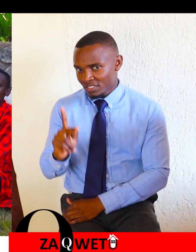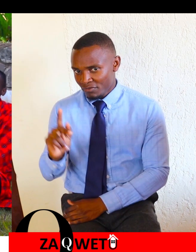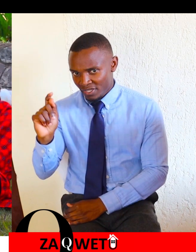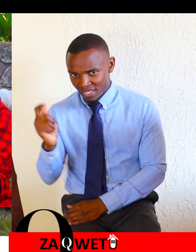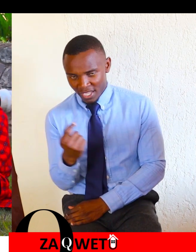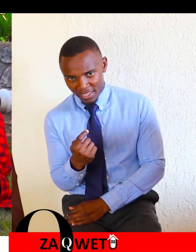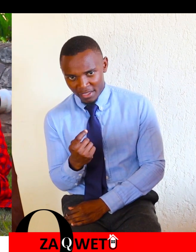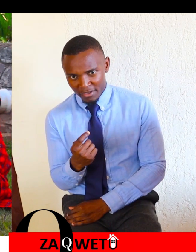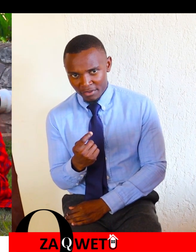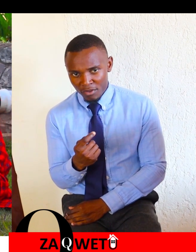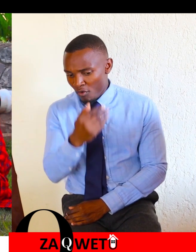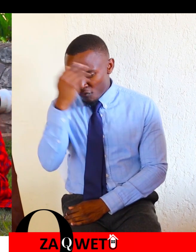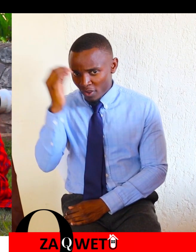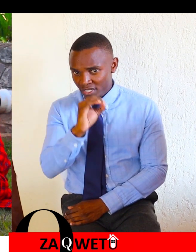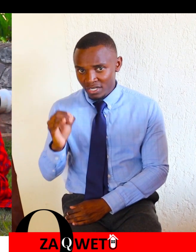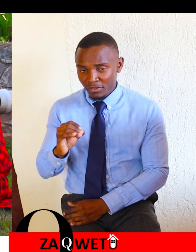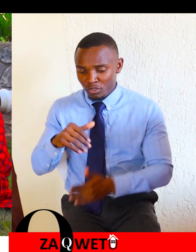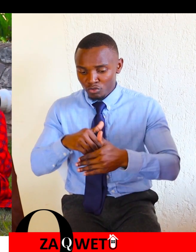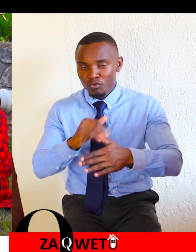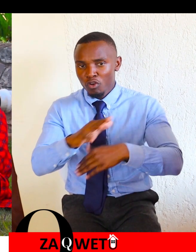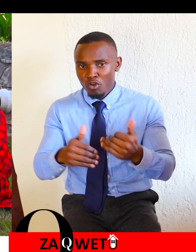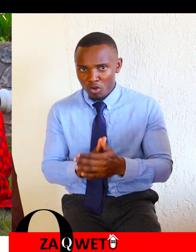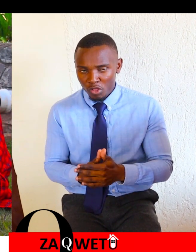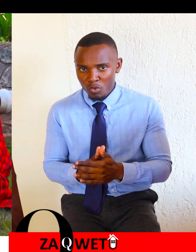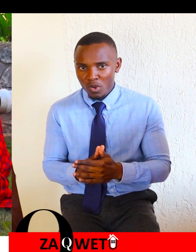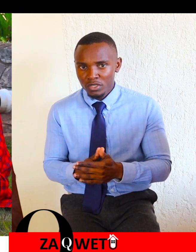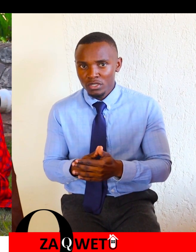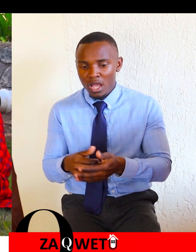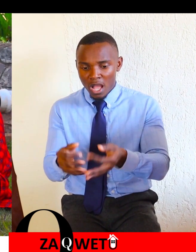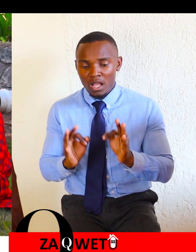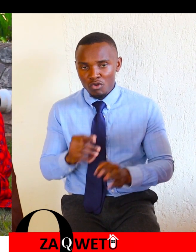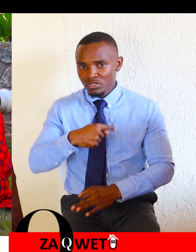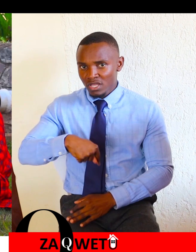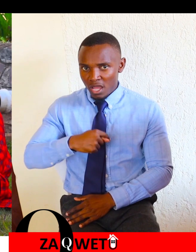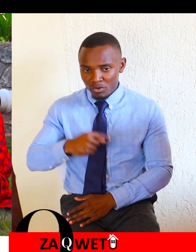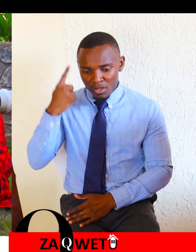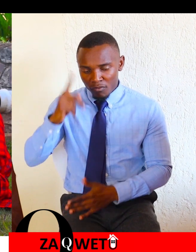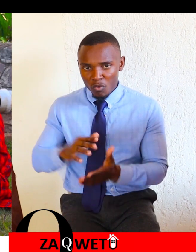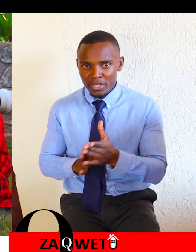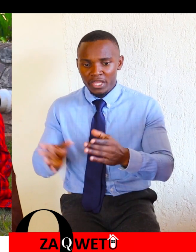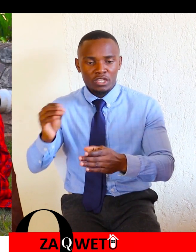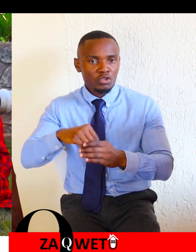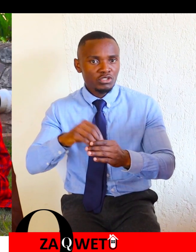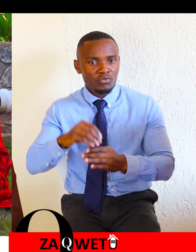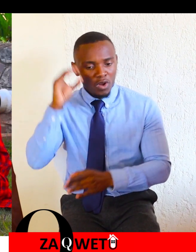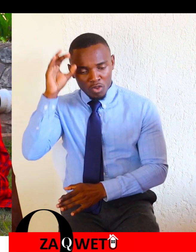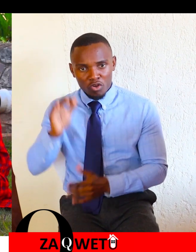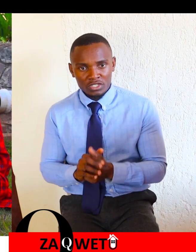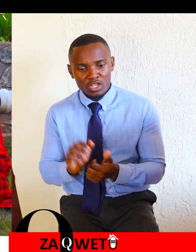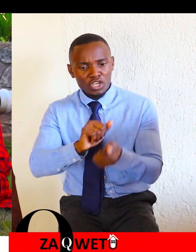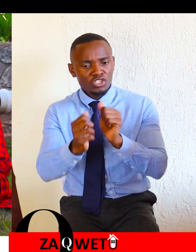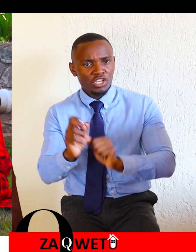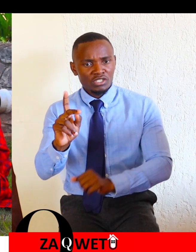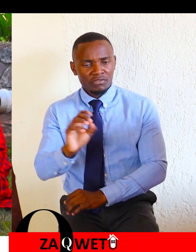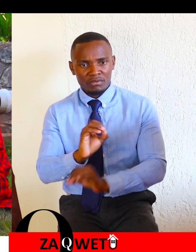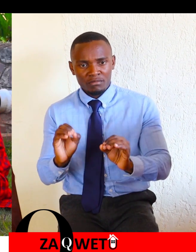handles, which is at Science TV Kenya. Don't forget to subscribe in all our platform for inclusive